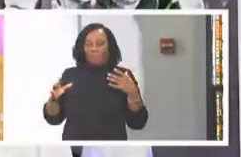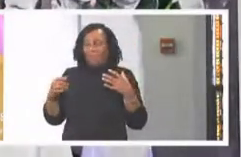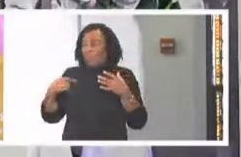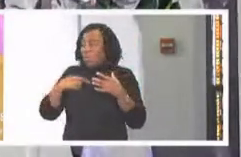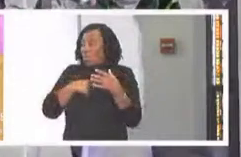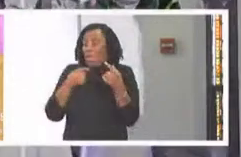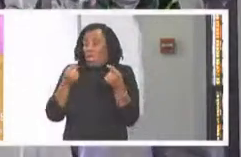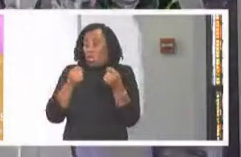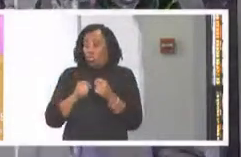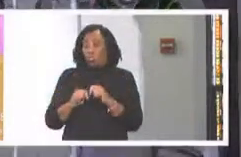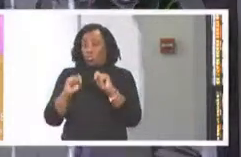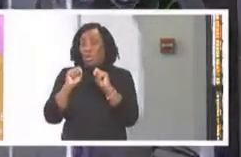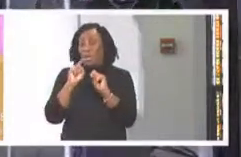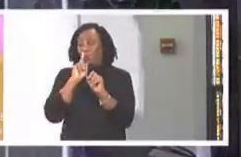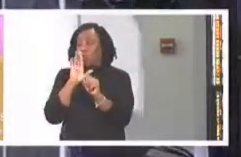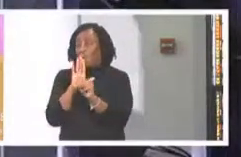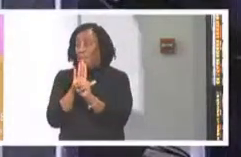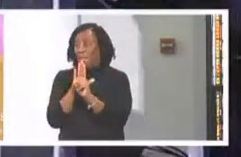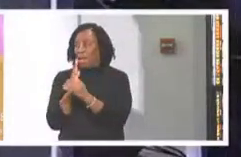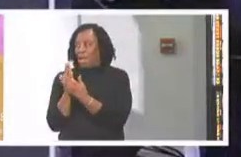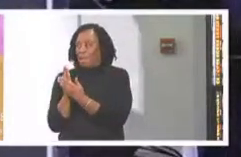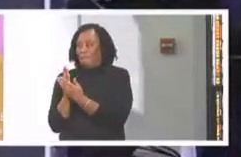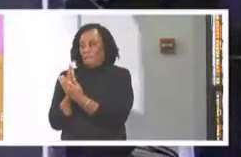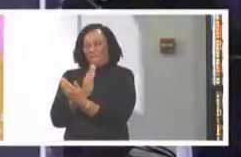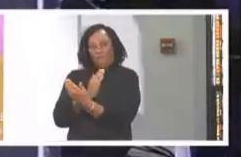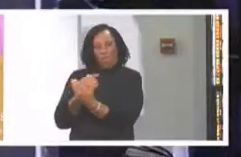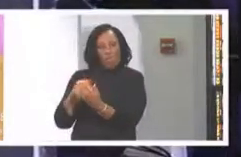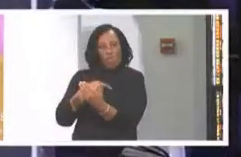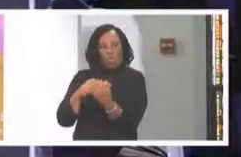commit before we surrender.